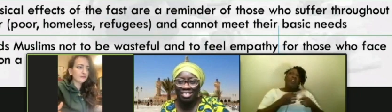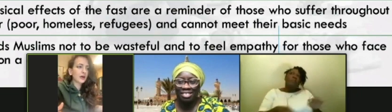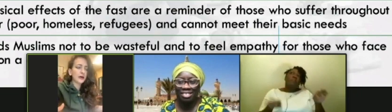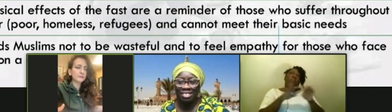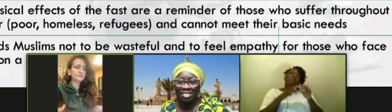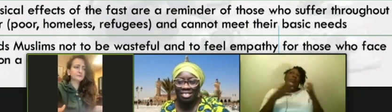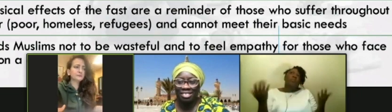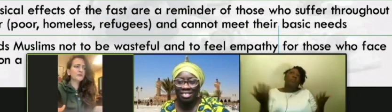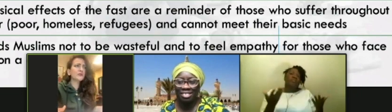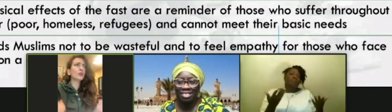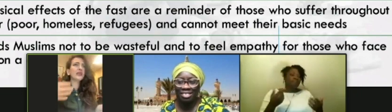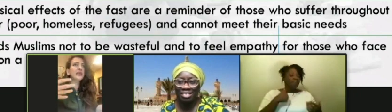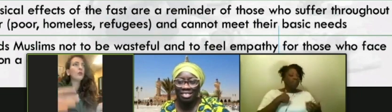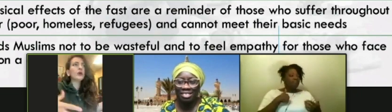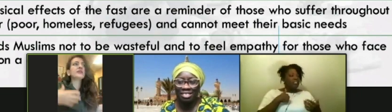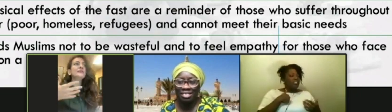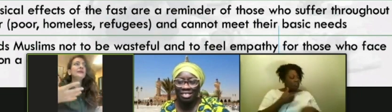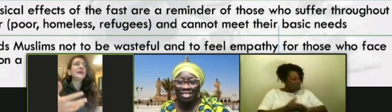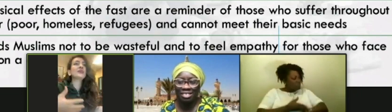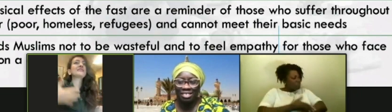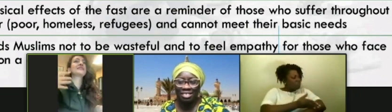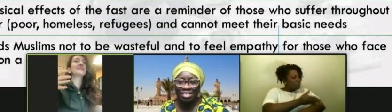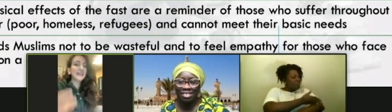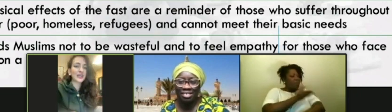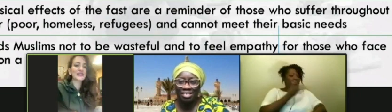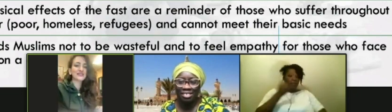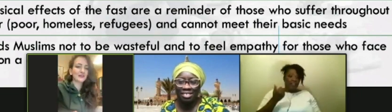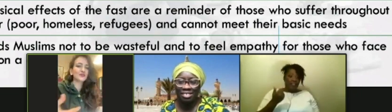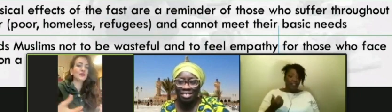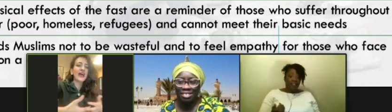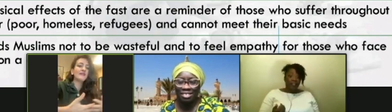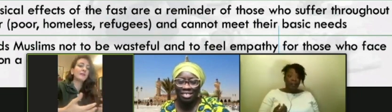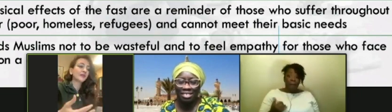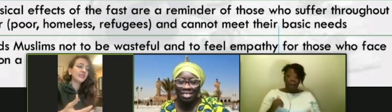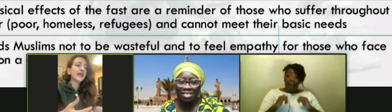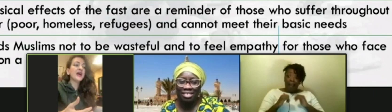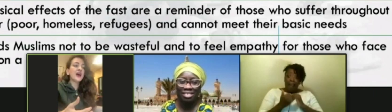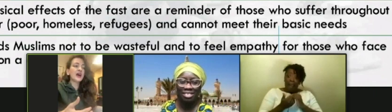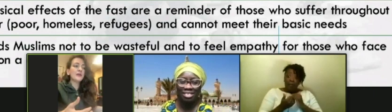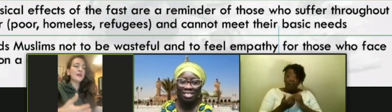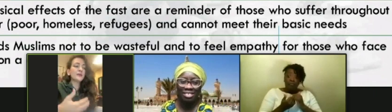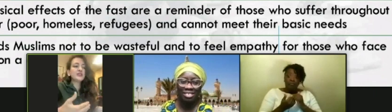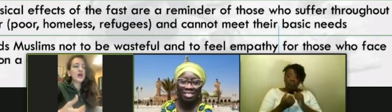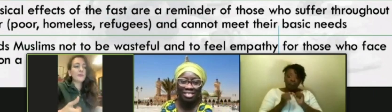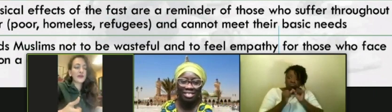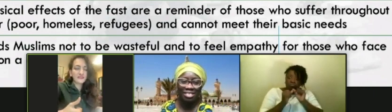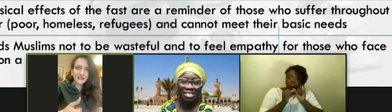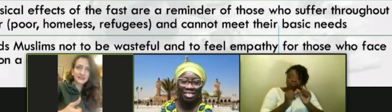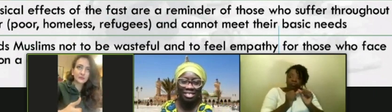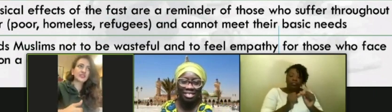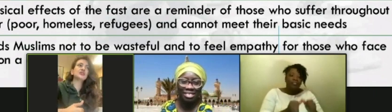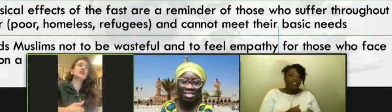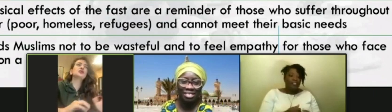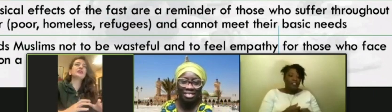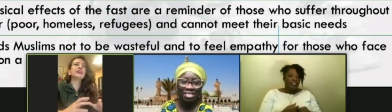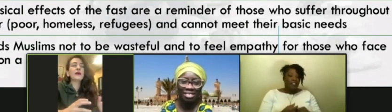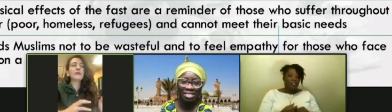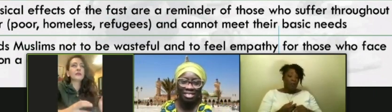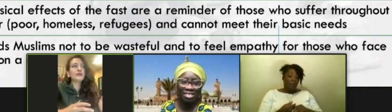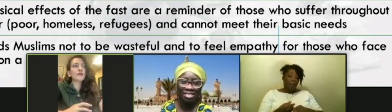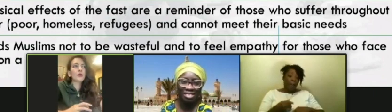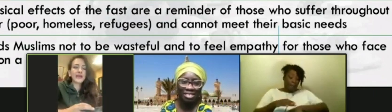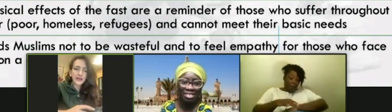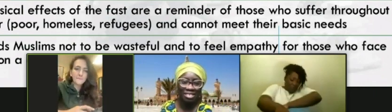ourselves. In order to be able to sustain ourselves, we have a pre-dawn breakfast, which is usually